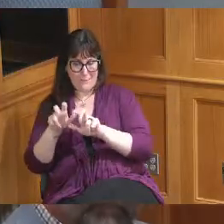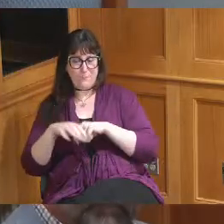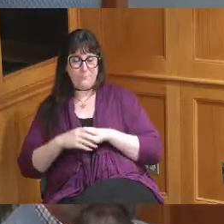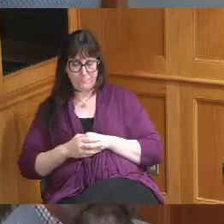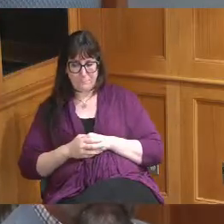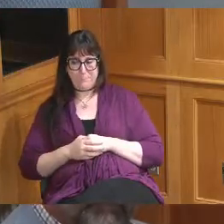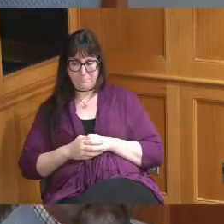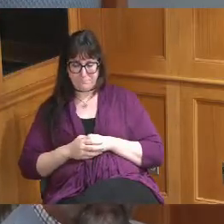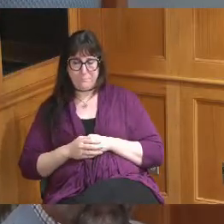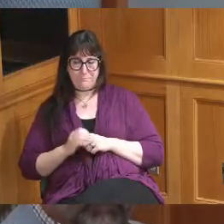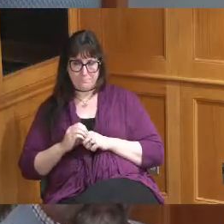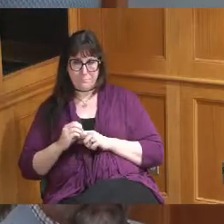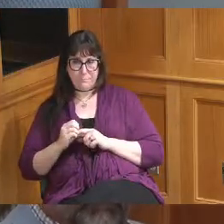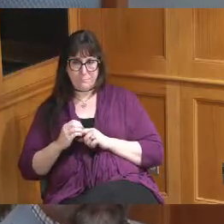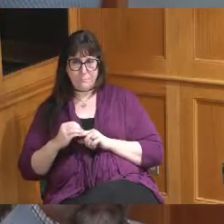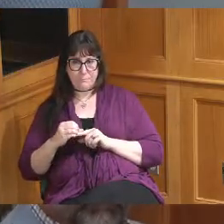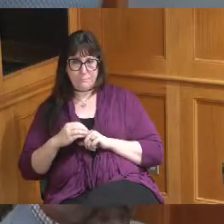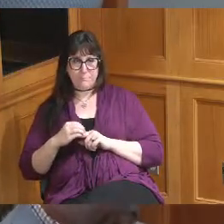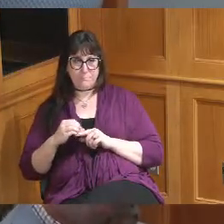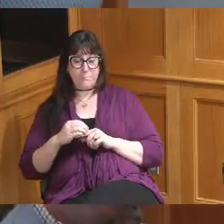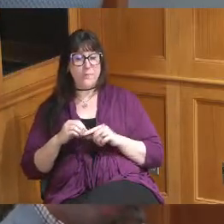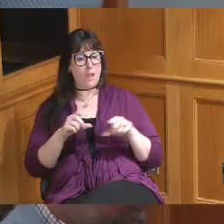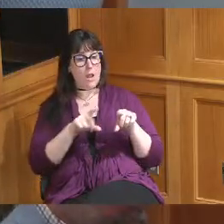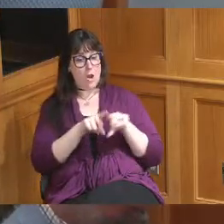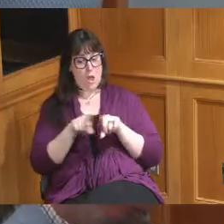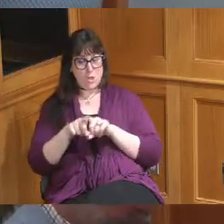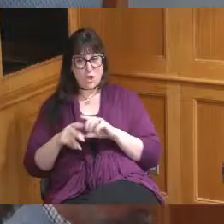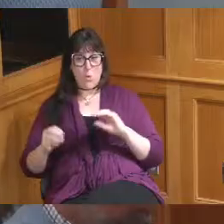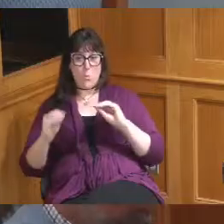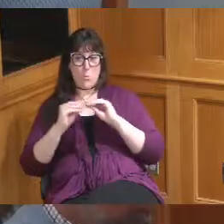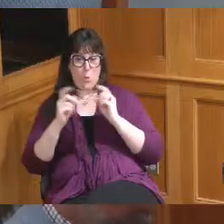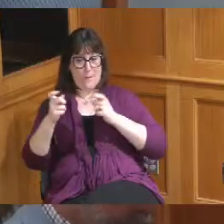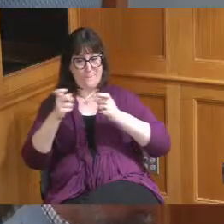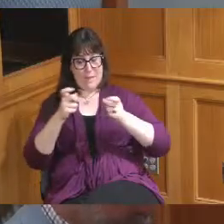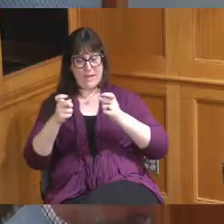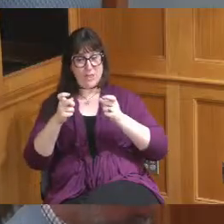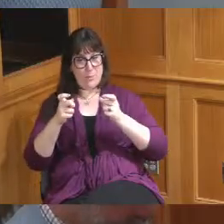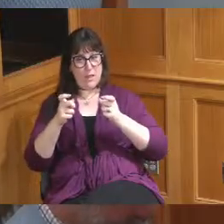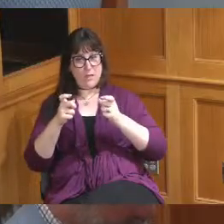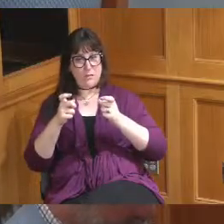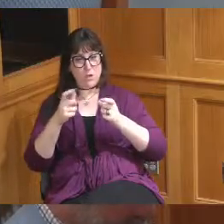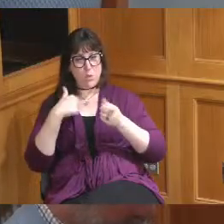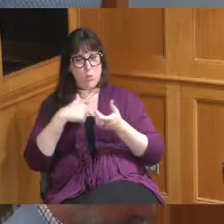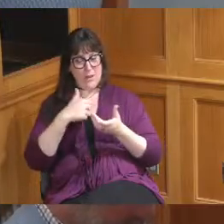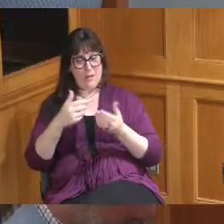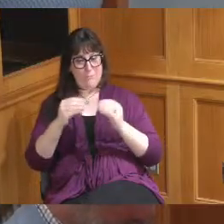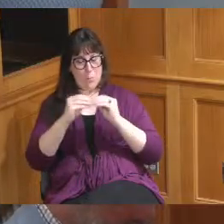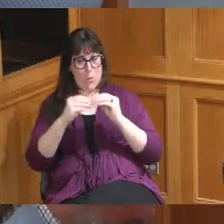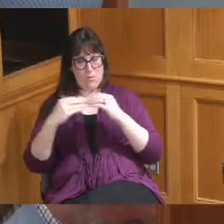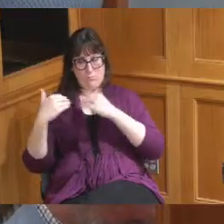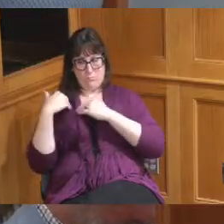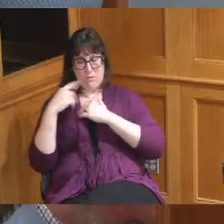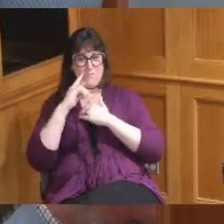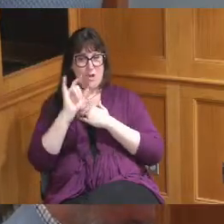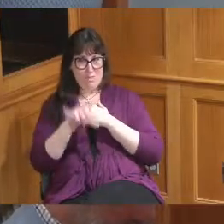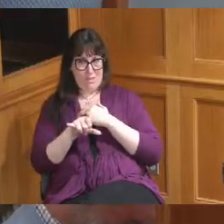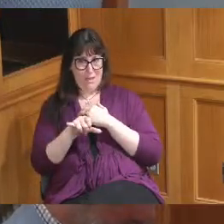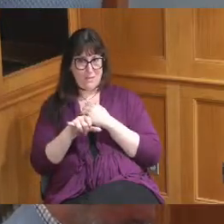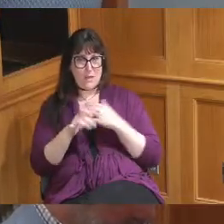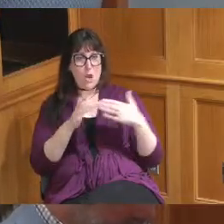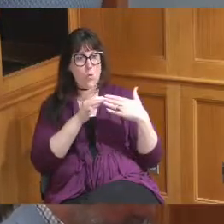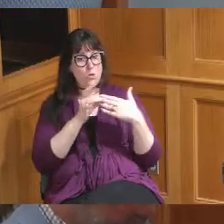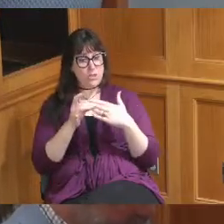some of the terms that you'll hear. And then we're going to have more say in the management of the building, which I think leads to hopefully